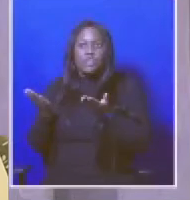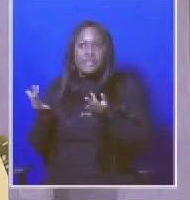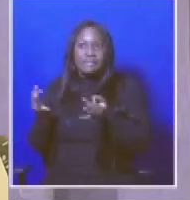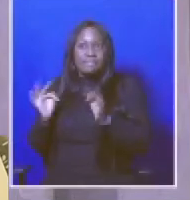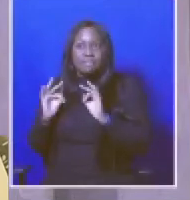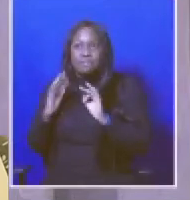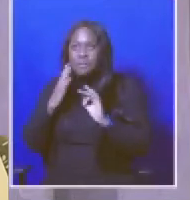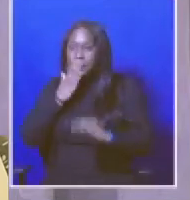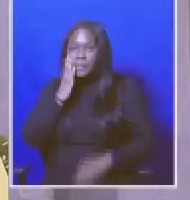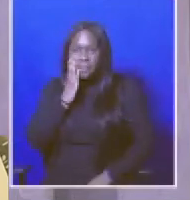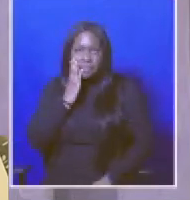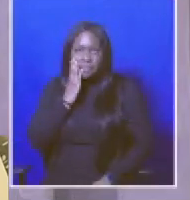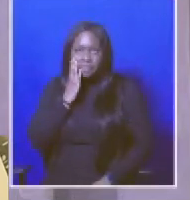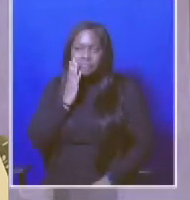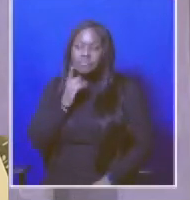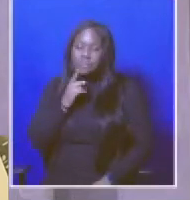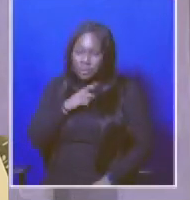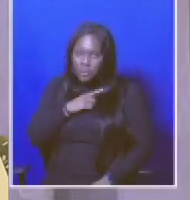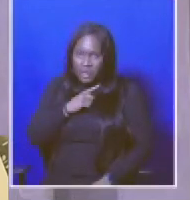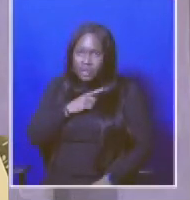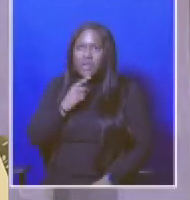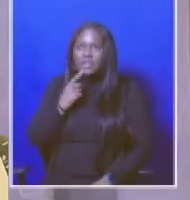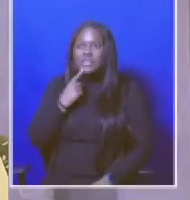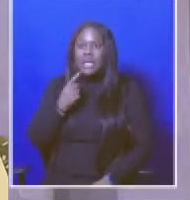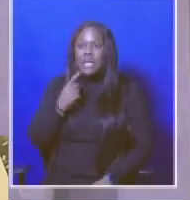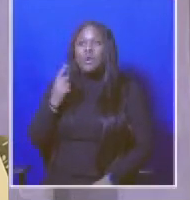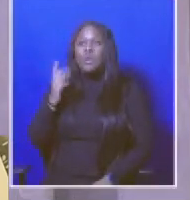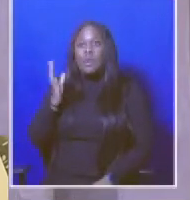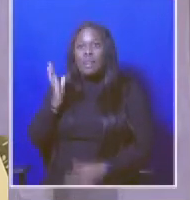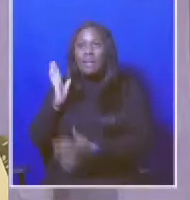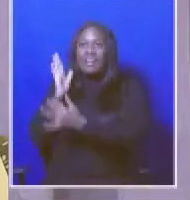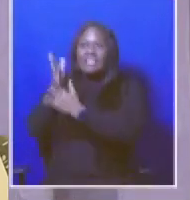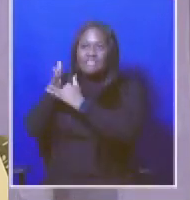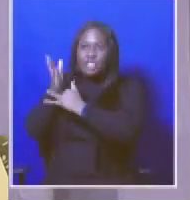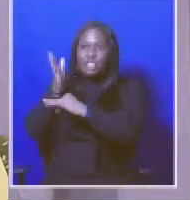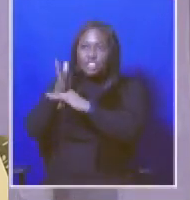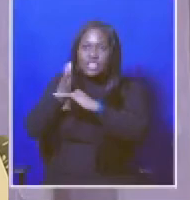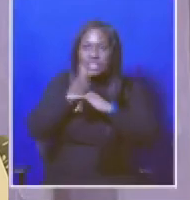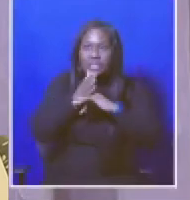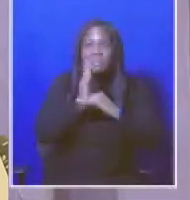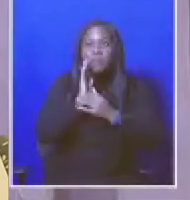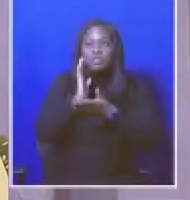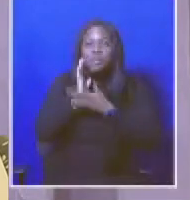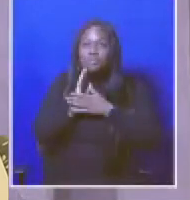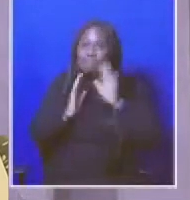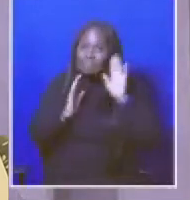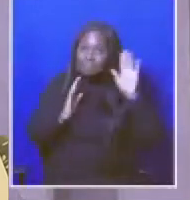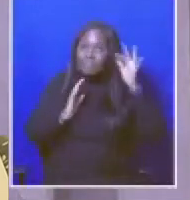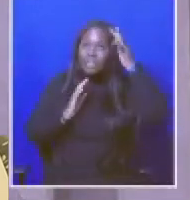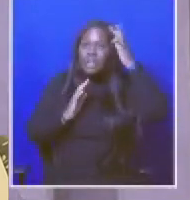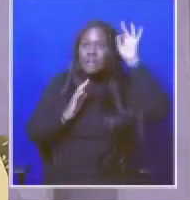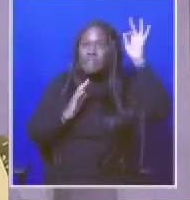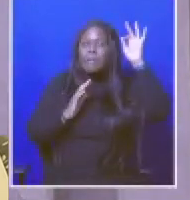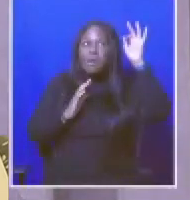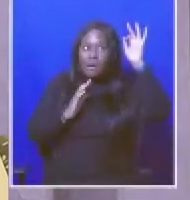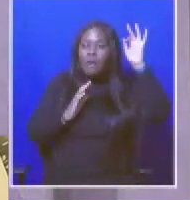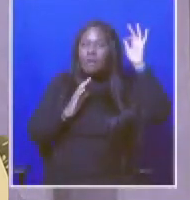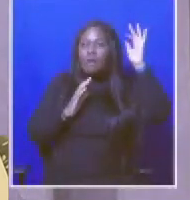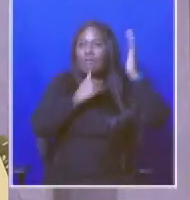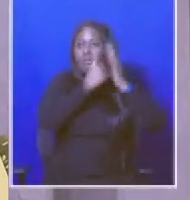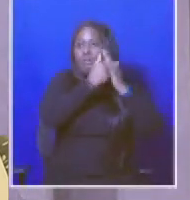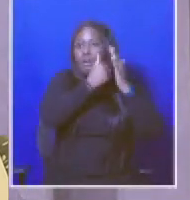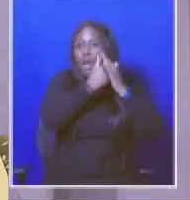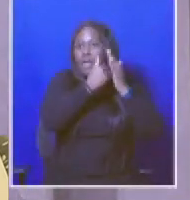There are interventions where government can come in and put the municipality